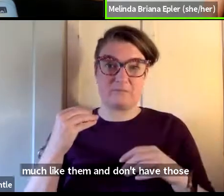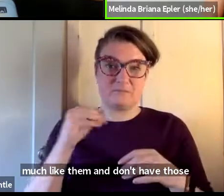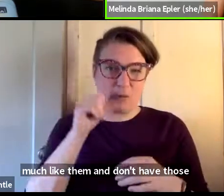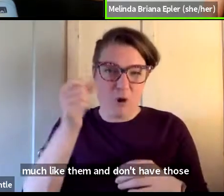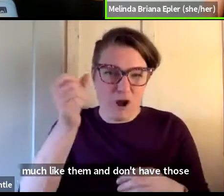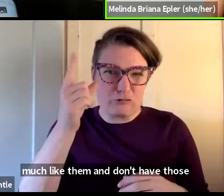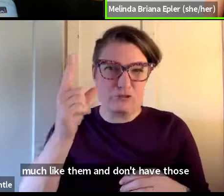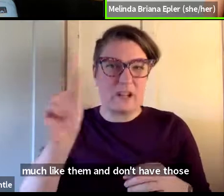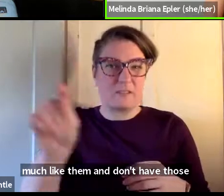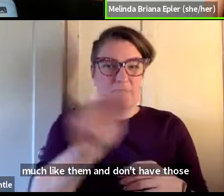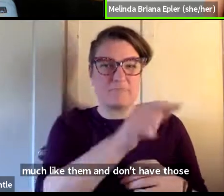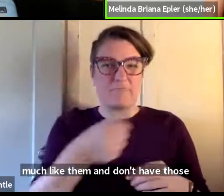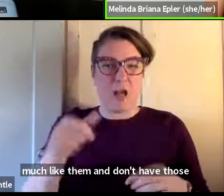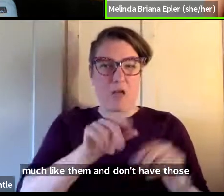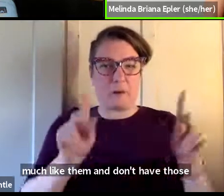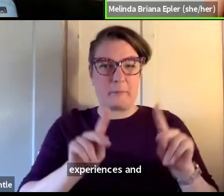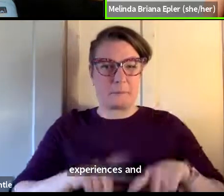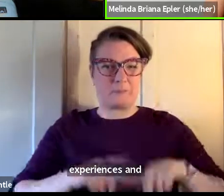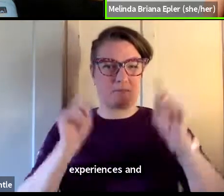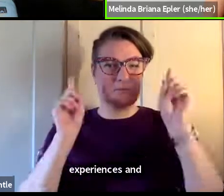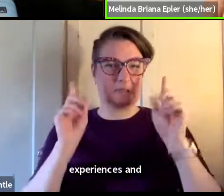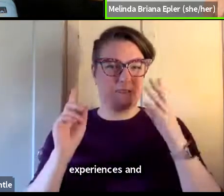other people go through. And I think